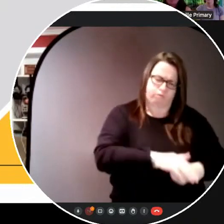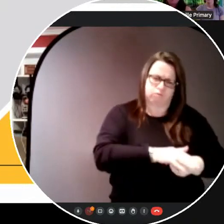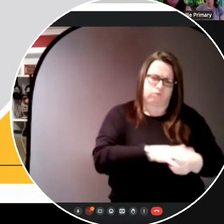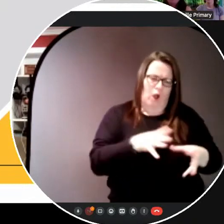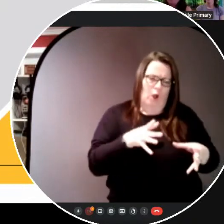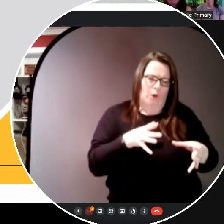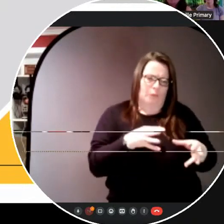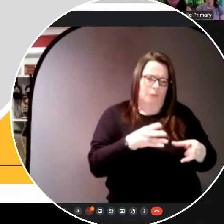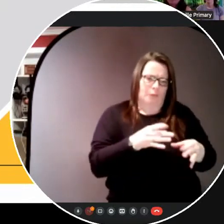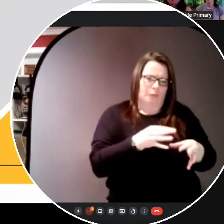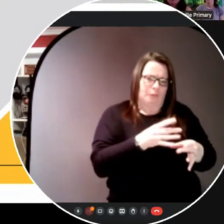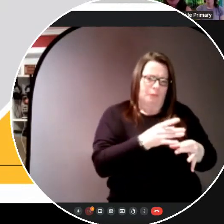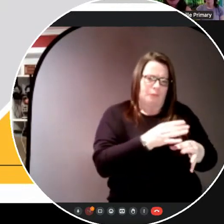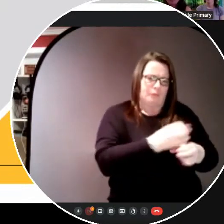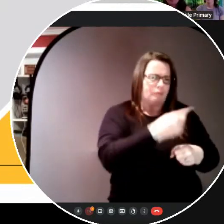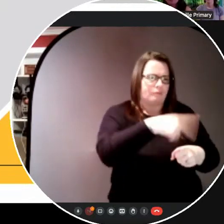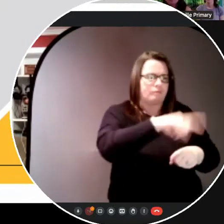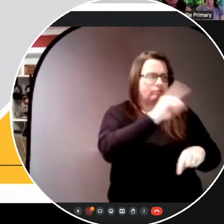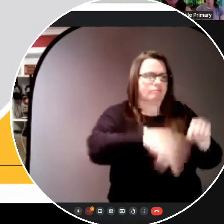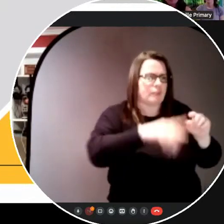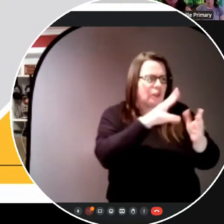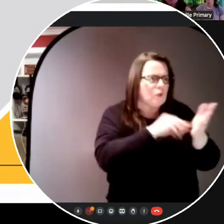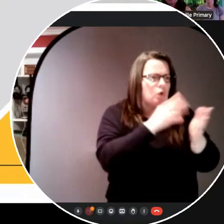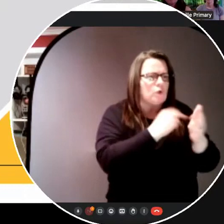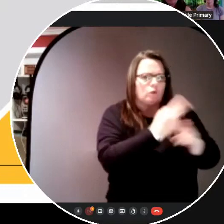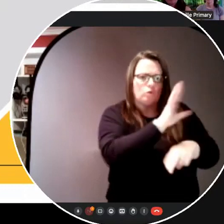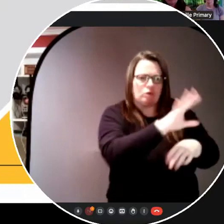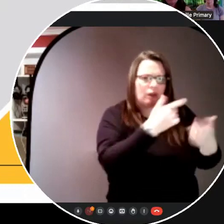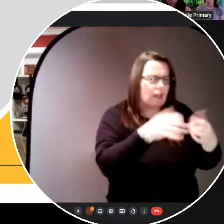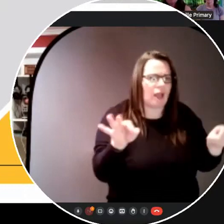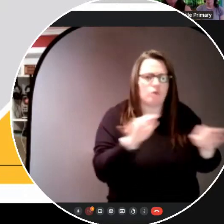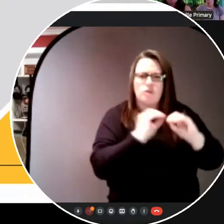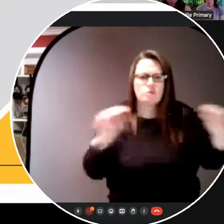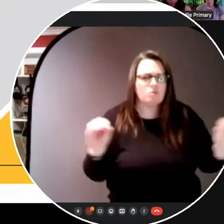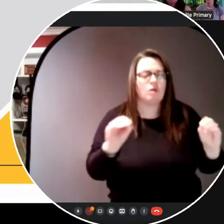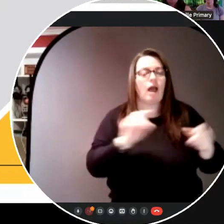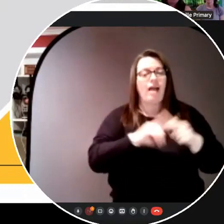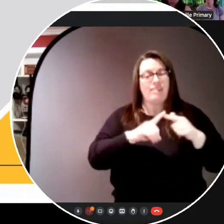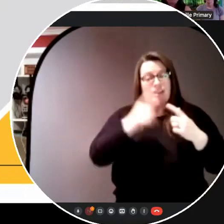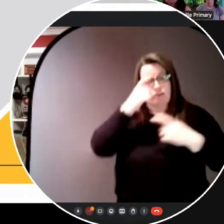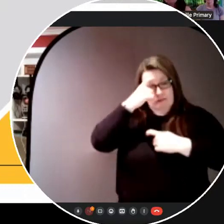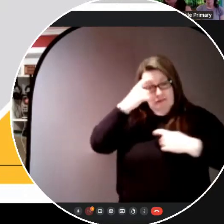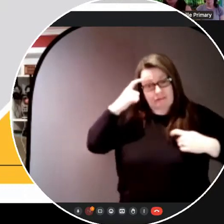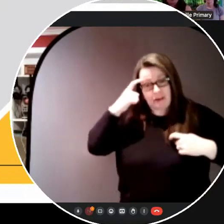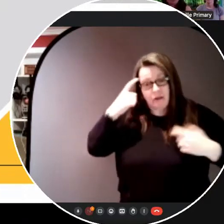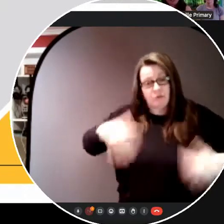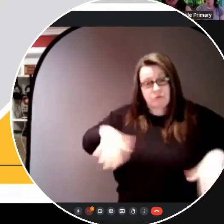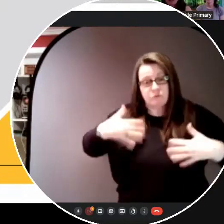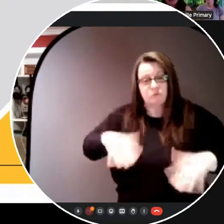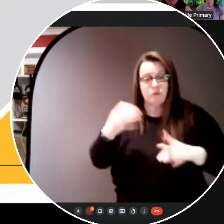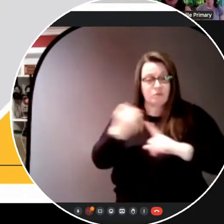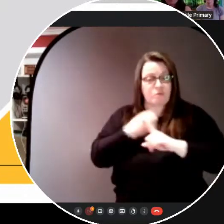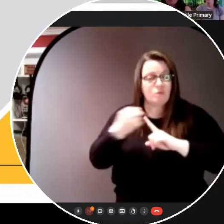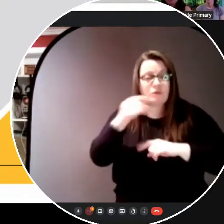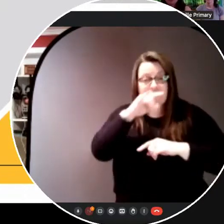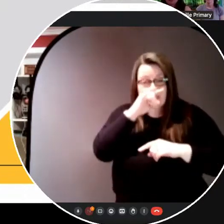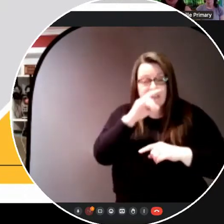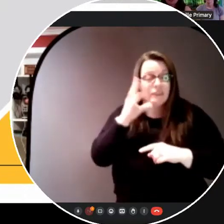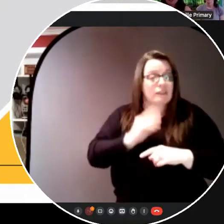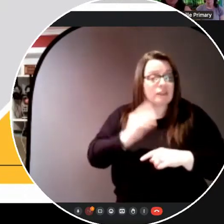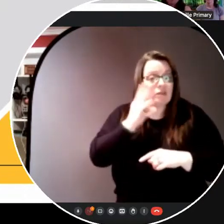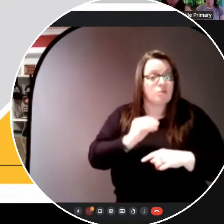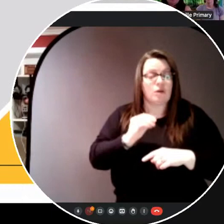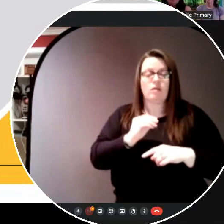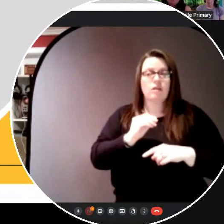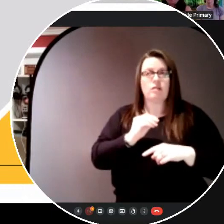learn it. And then the types of trauma and abuse that the children experienced, they weren't willing to share it with their